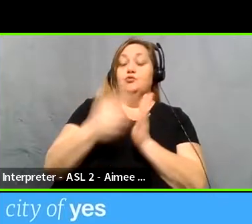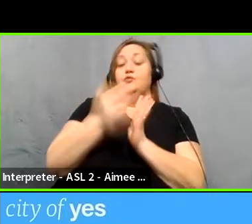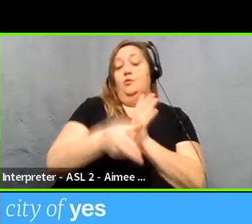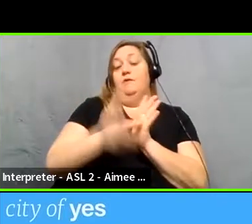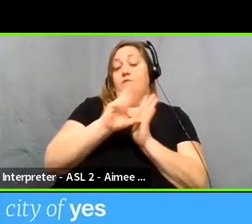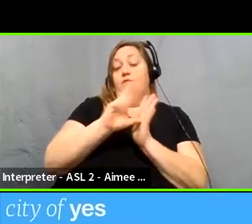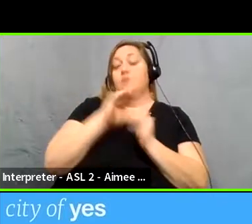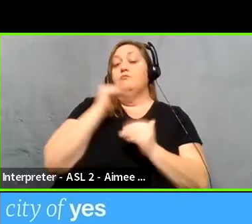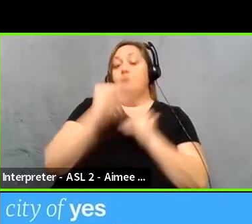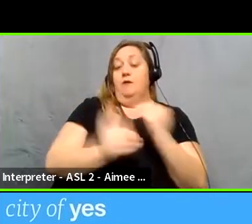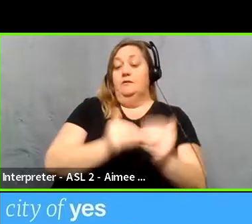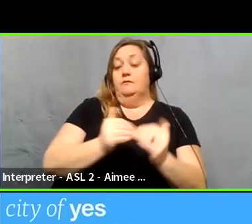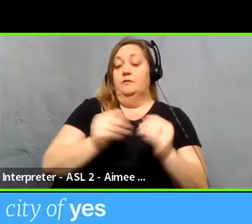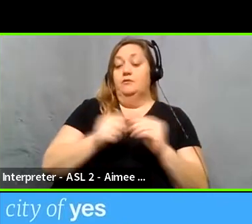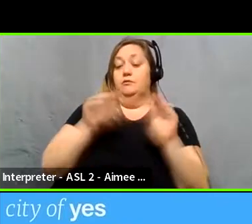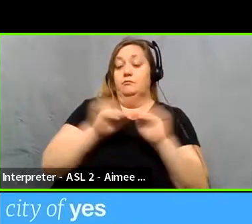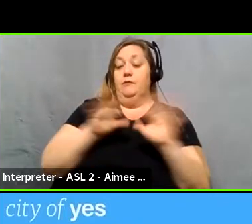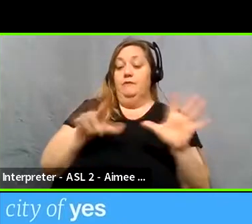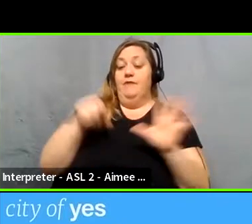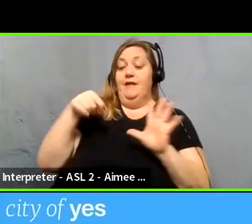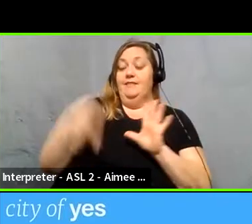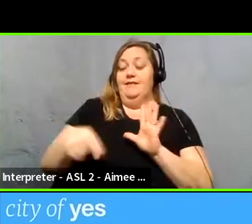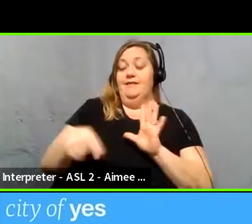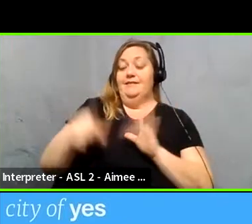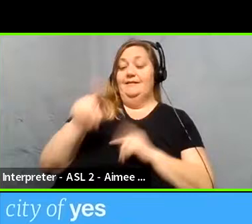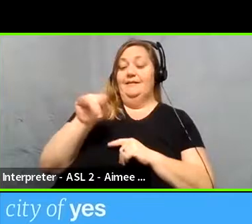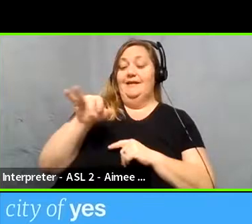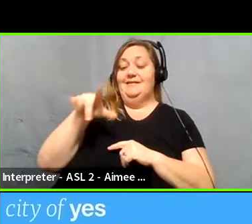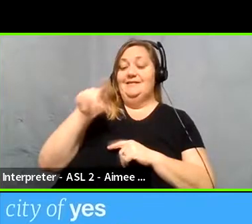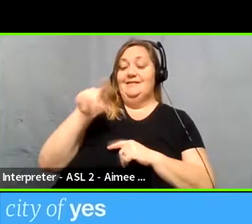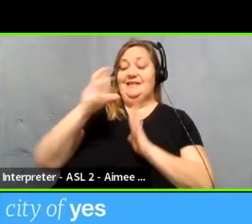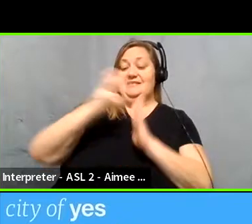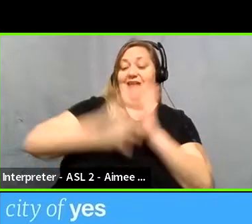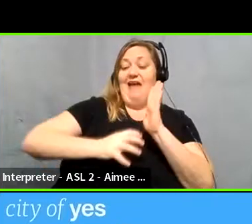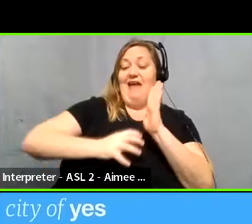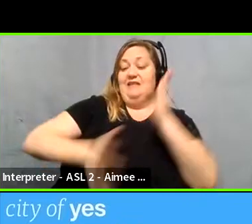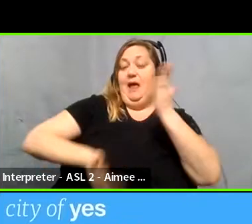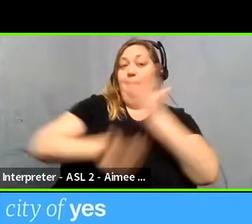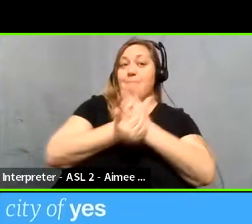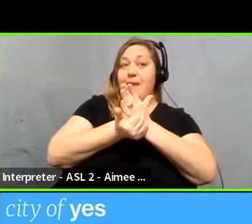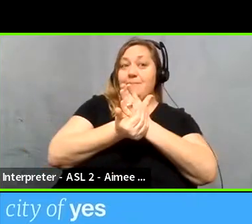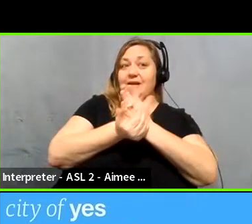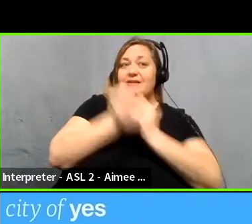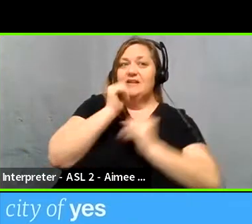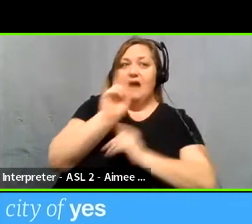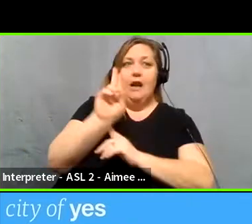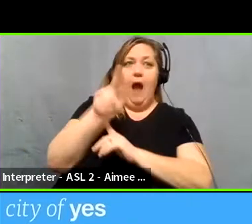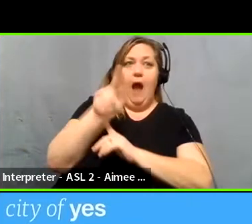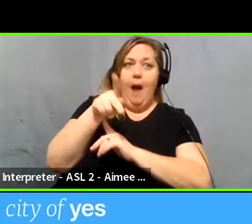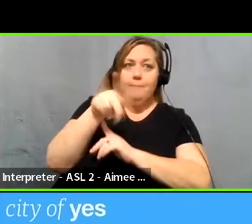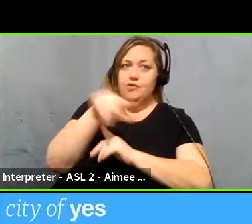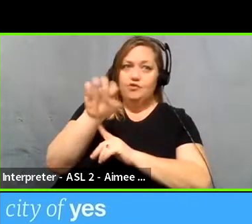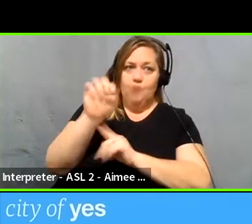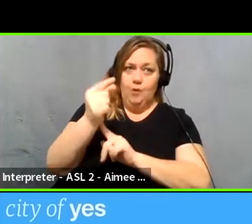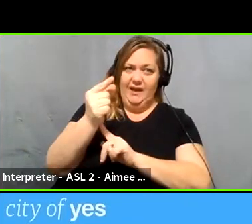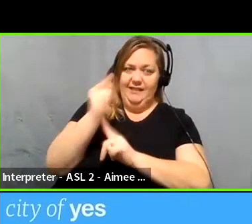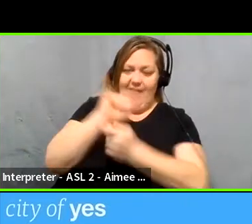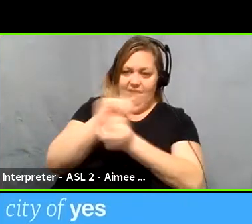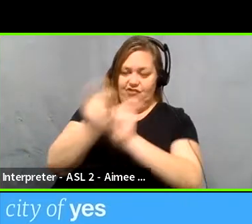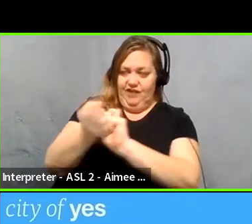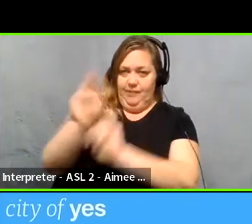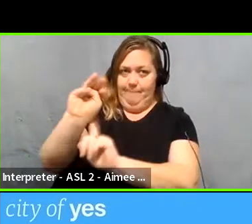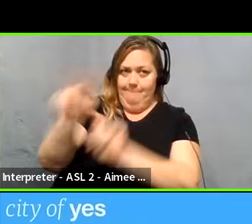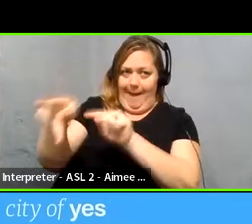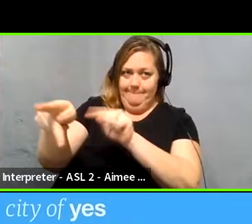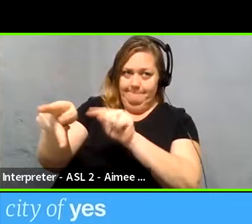Um, and also to clarify, this is a text amendment. Um, so we're not, it's not an upzoning. Those are map changes. So all of the existing